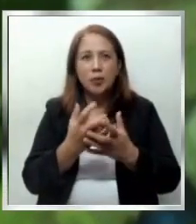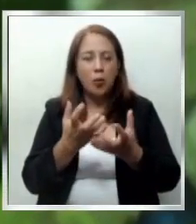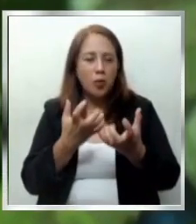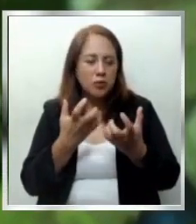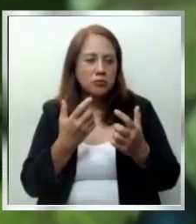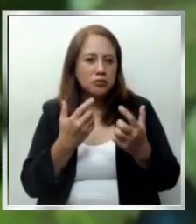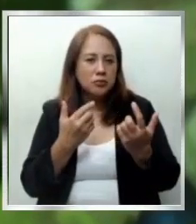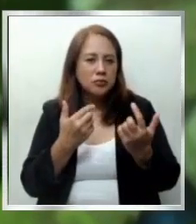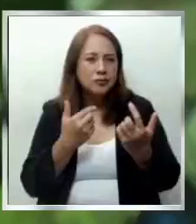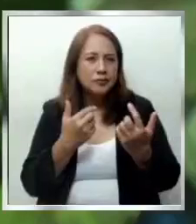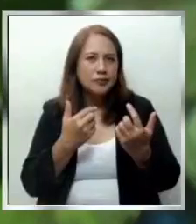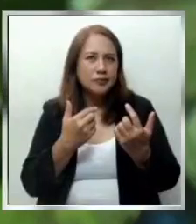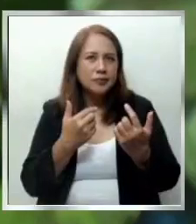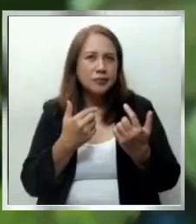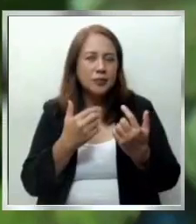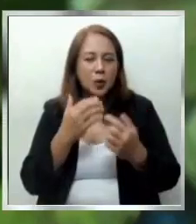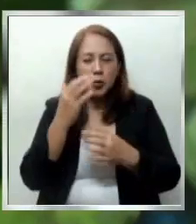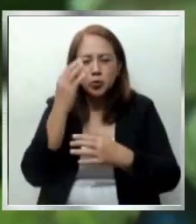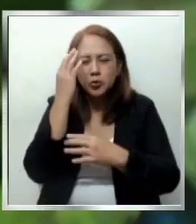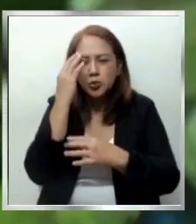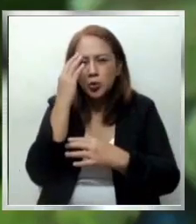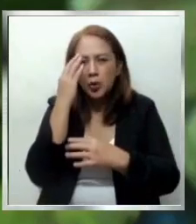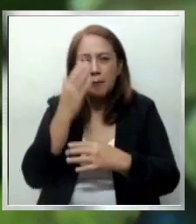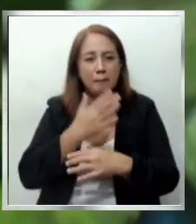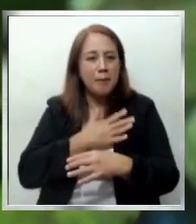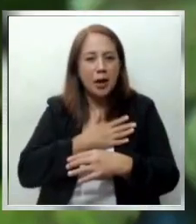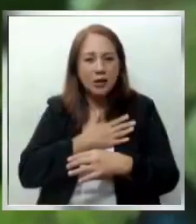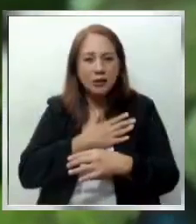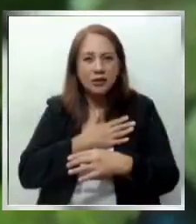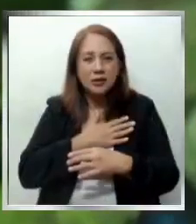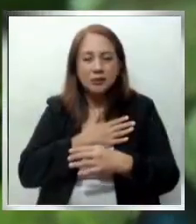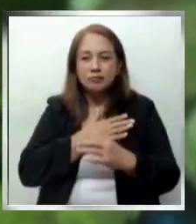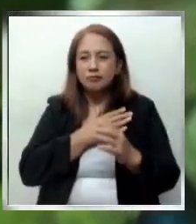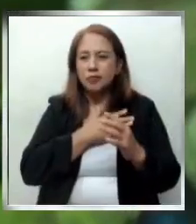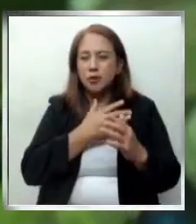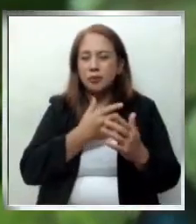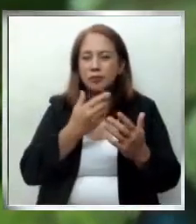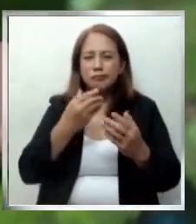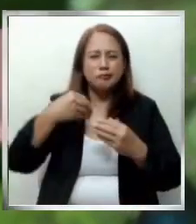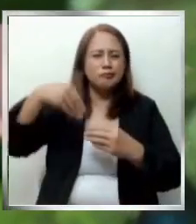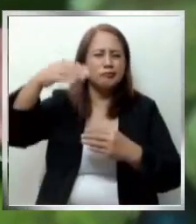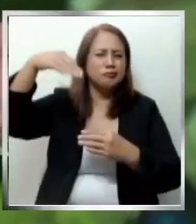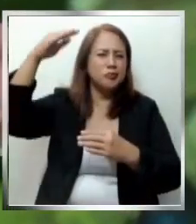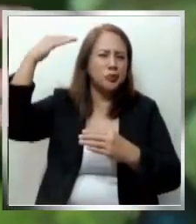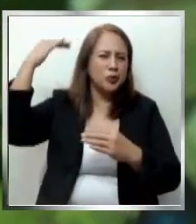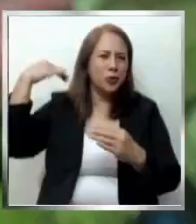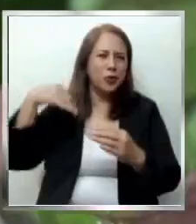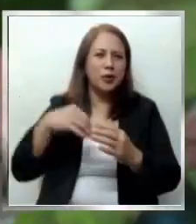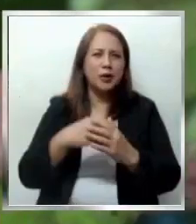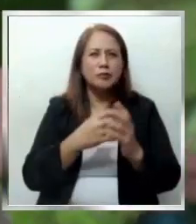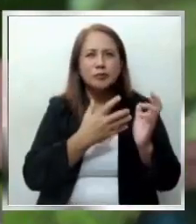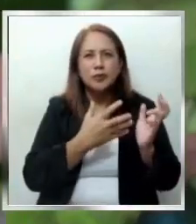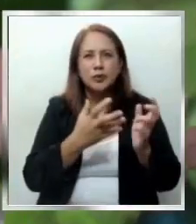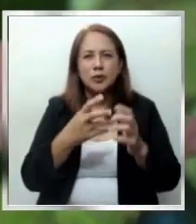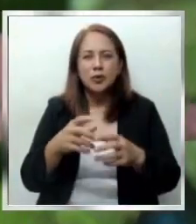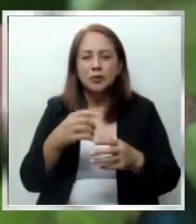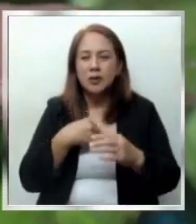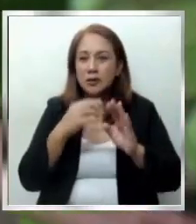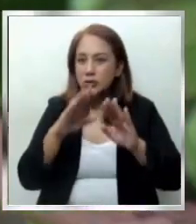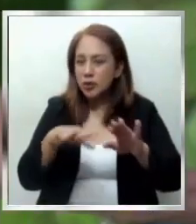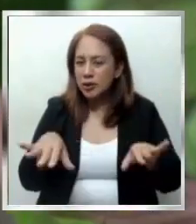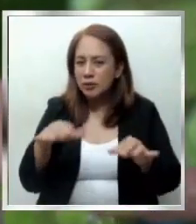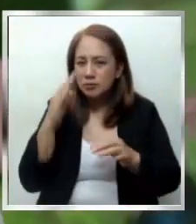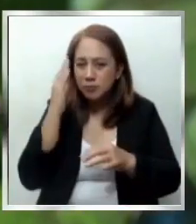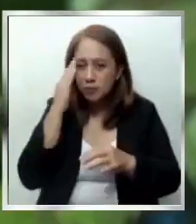like know my heritage so that I can bring that forth and so that my kids can know